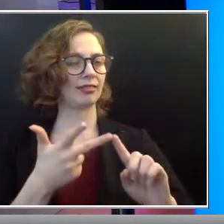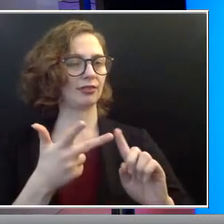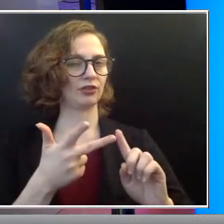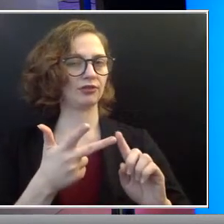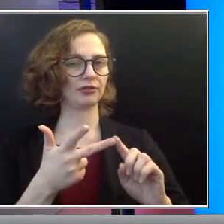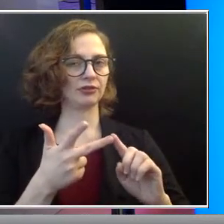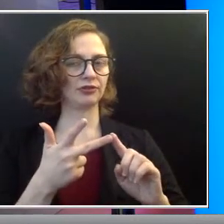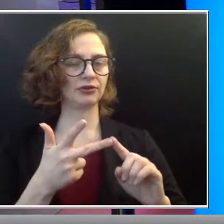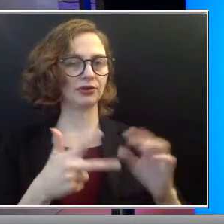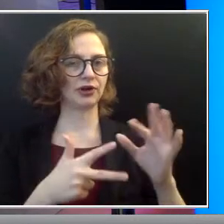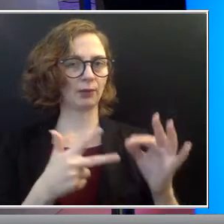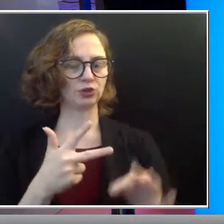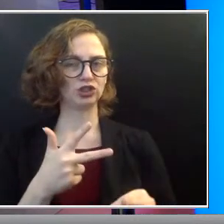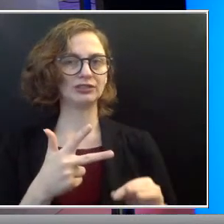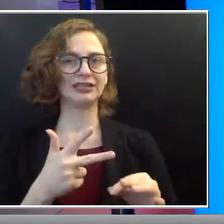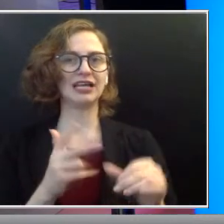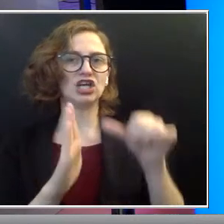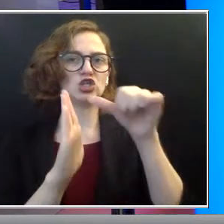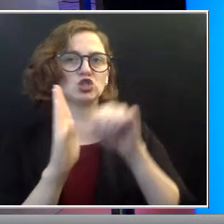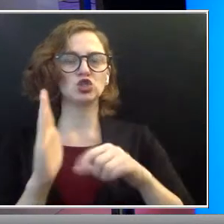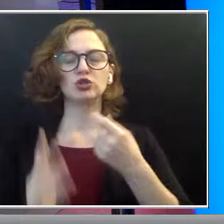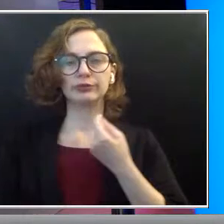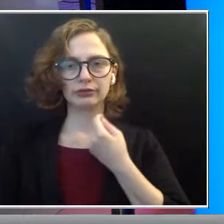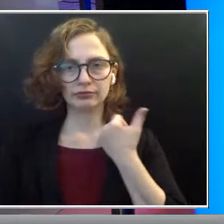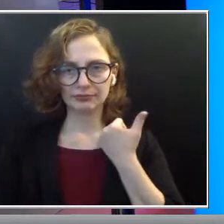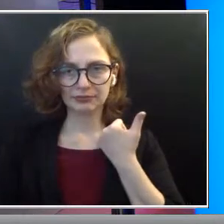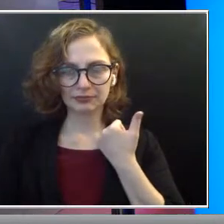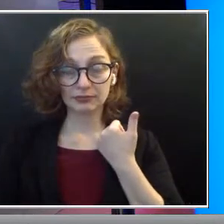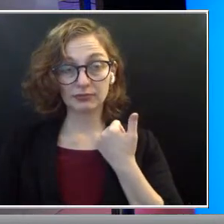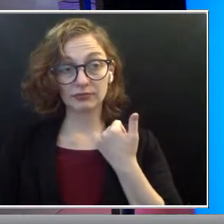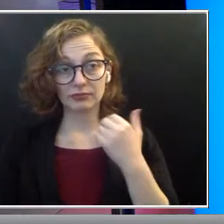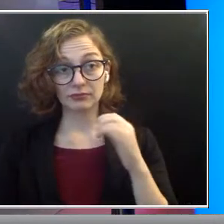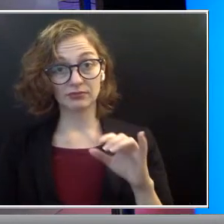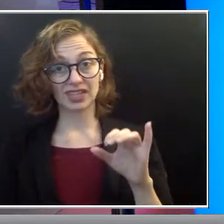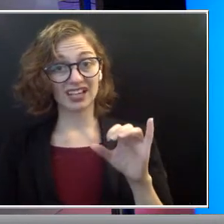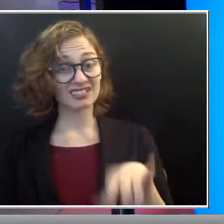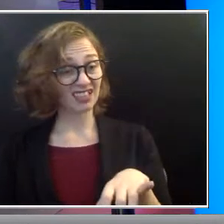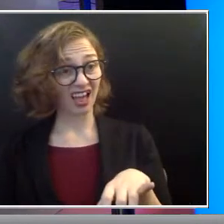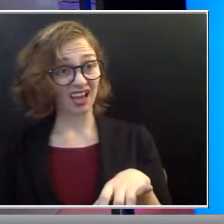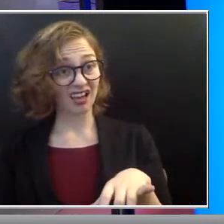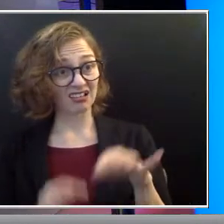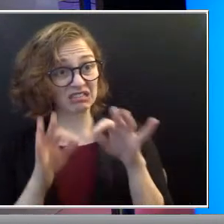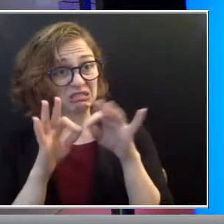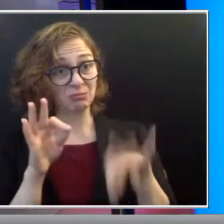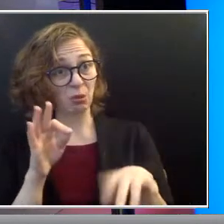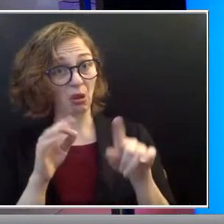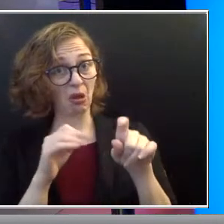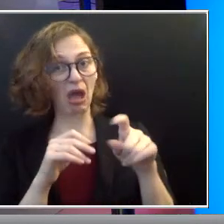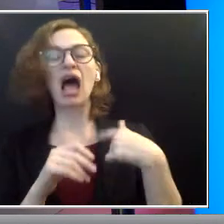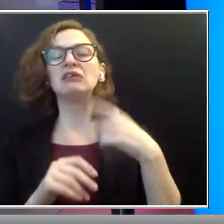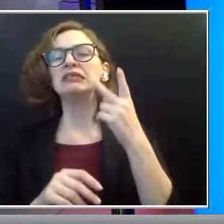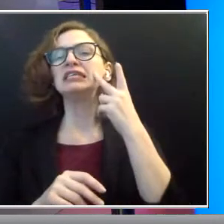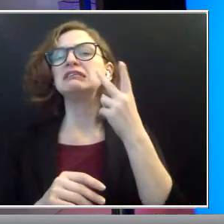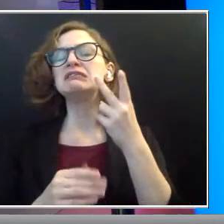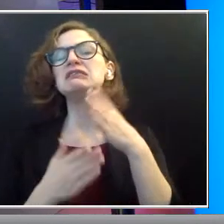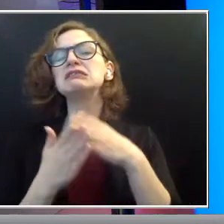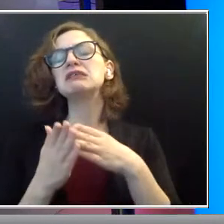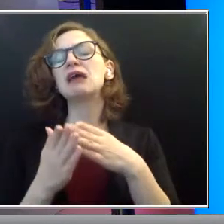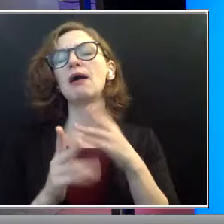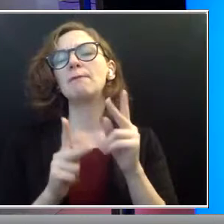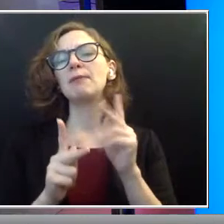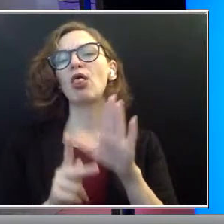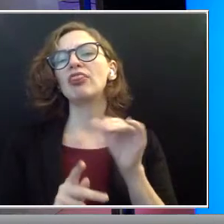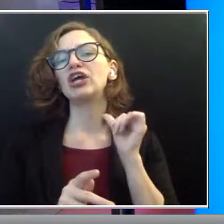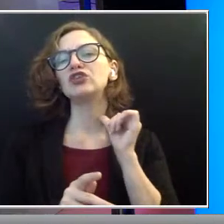the thyroid. That's exactly and right. Is that as simple as it sounds? Is it just I've seen some people who've had that. It's just a little tiny cut right